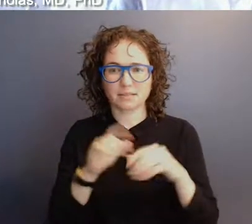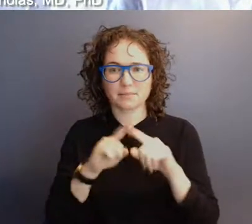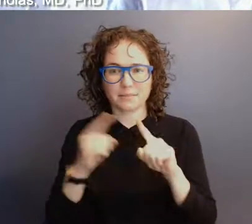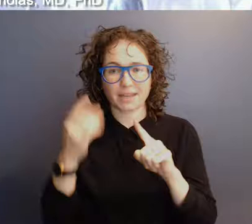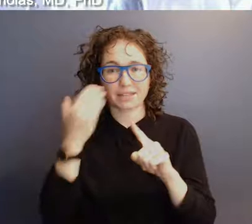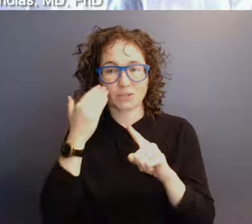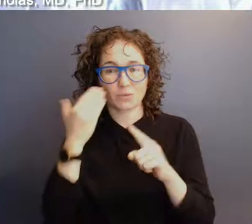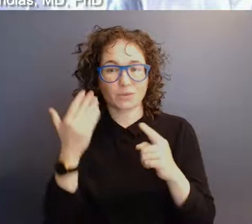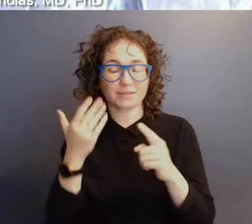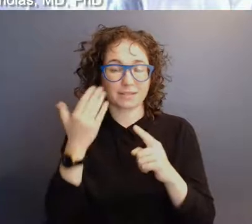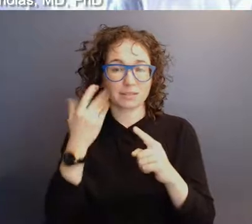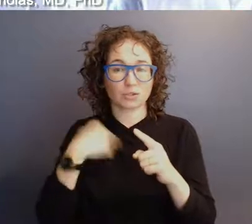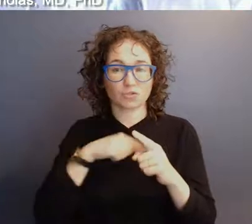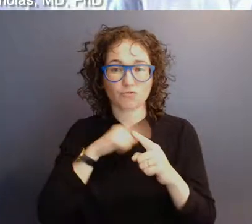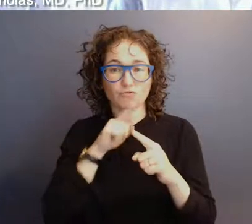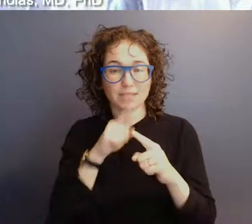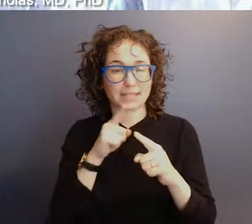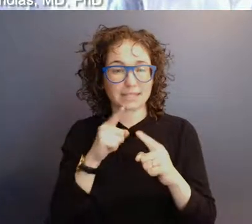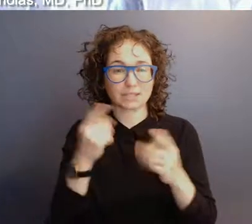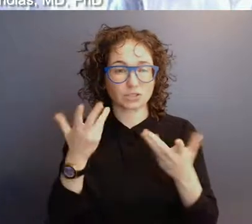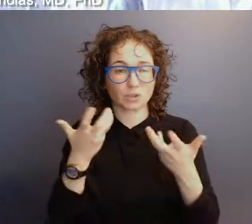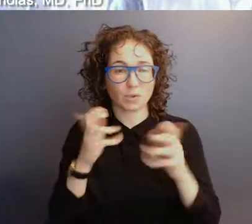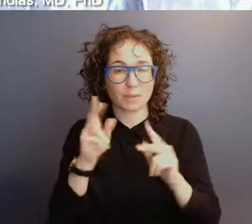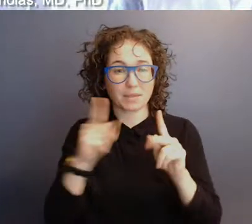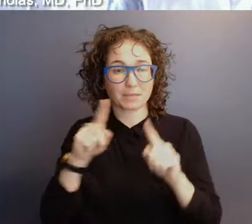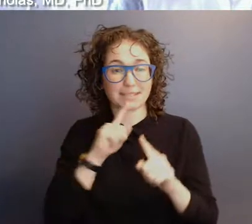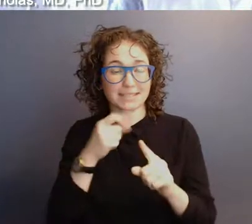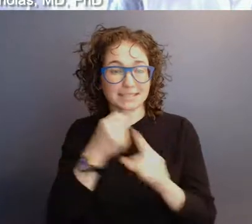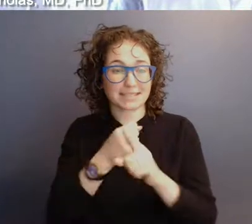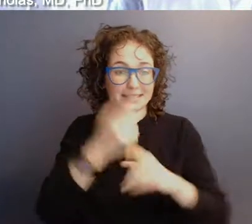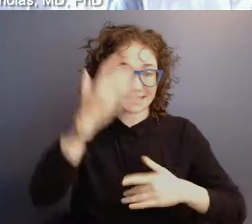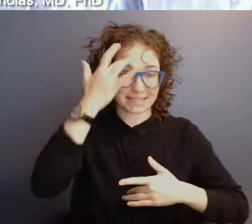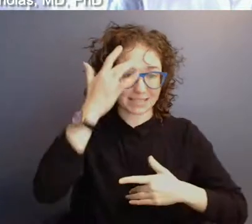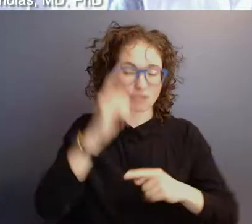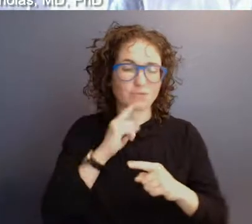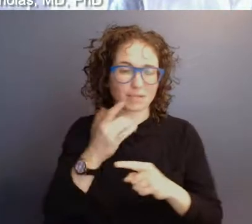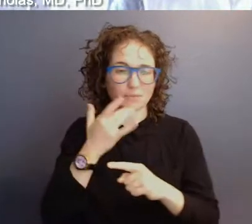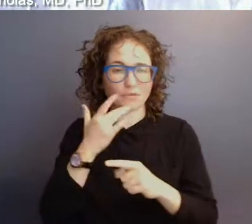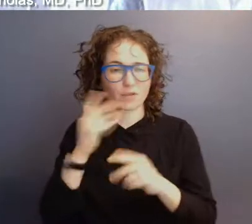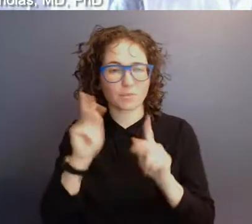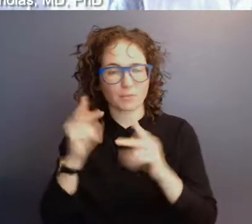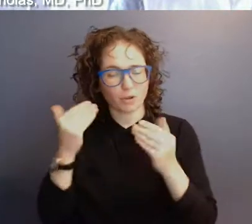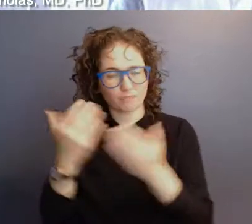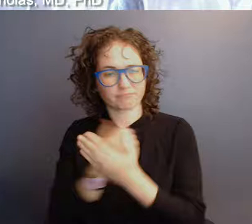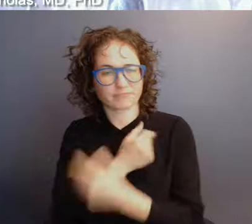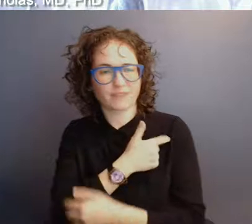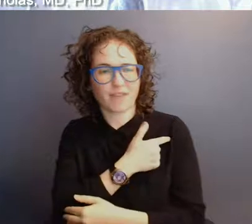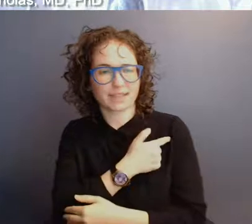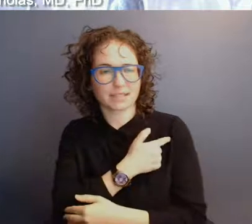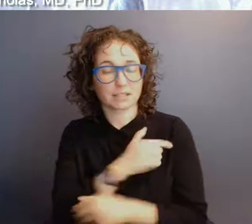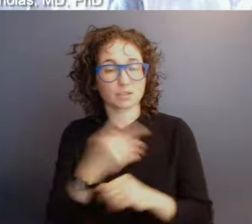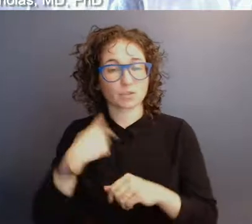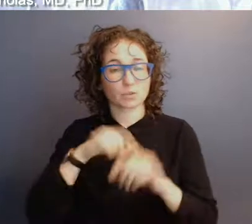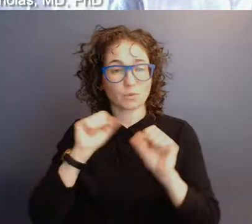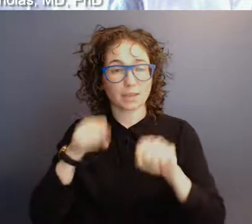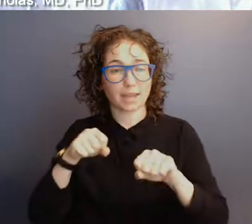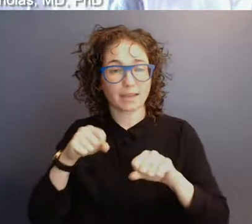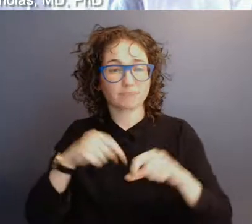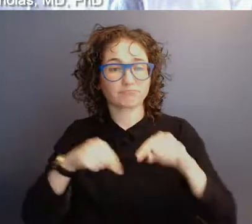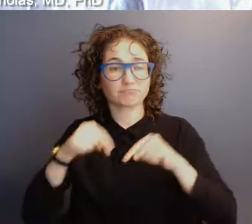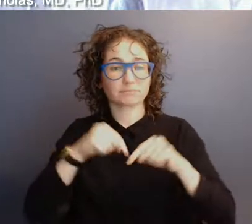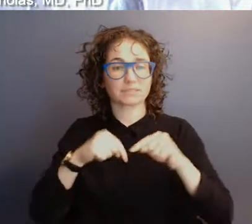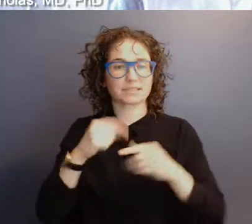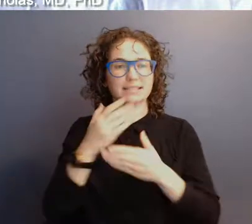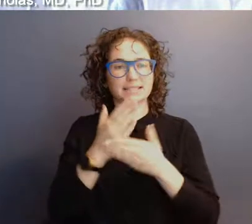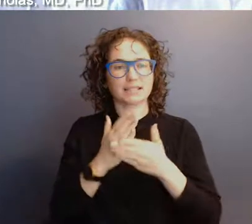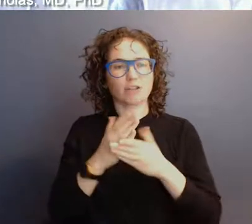and develop immunity. The vaccine is really the best way to do that. And in order for us to return back to some semblance of